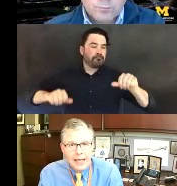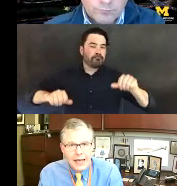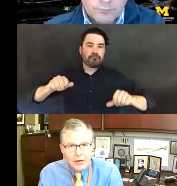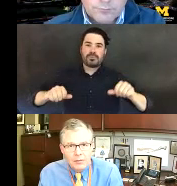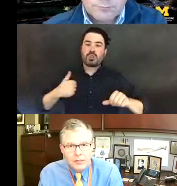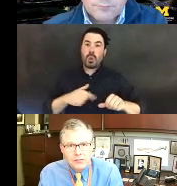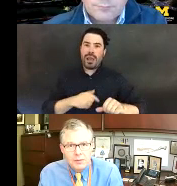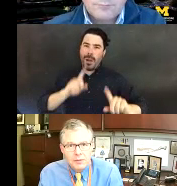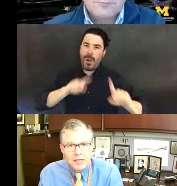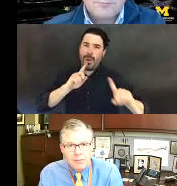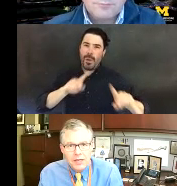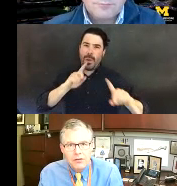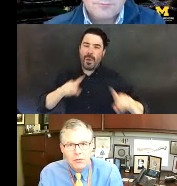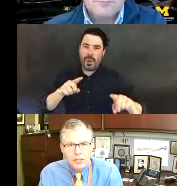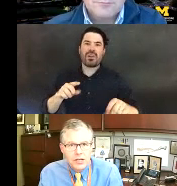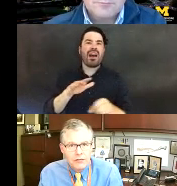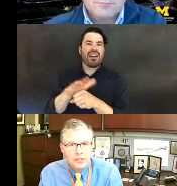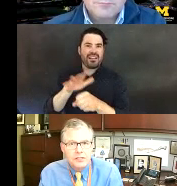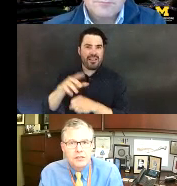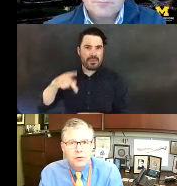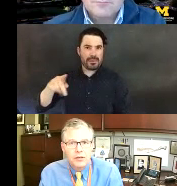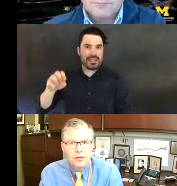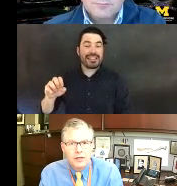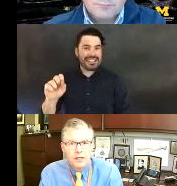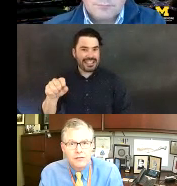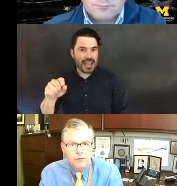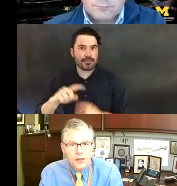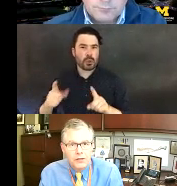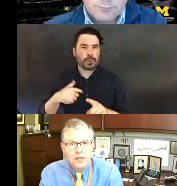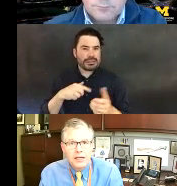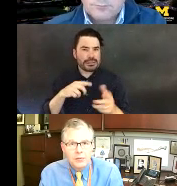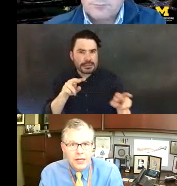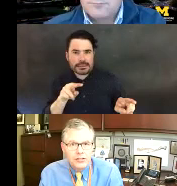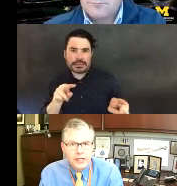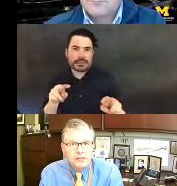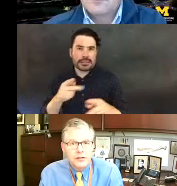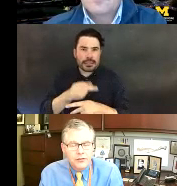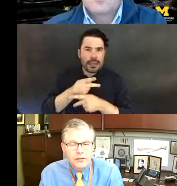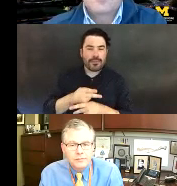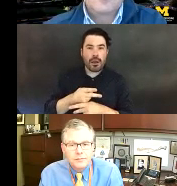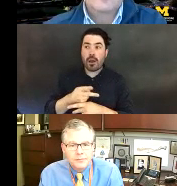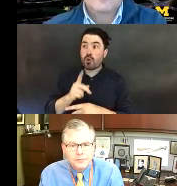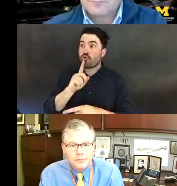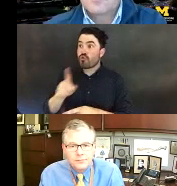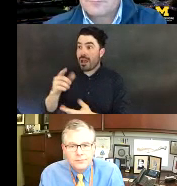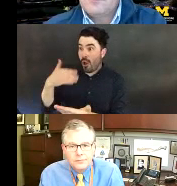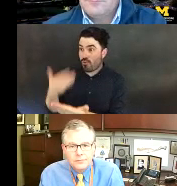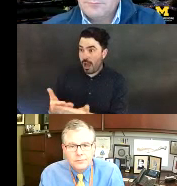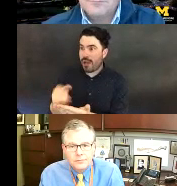requesting adequate amounts of PPE, but we have to watch carefully to see what gets fulfilled and then what actually gets delivered.